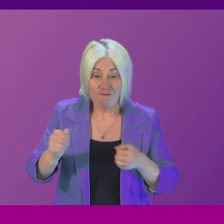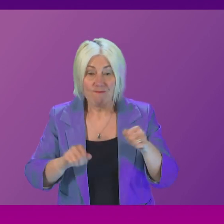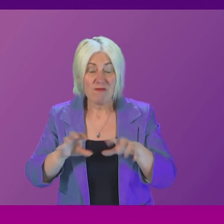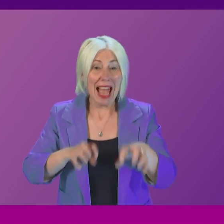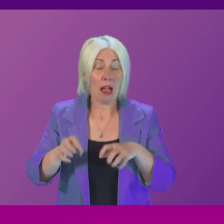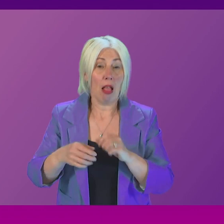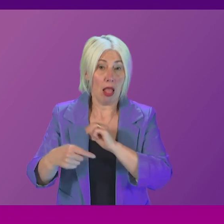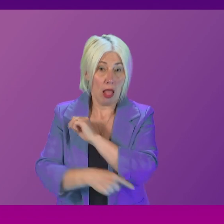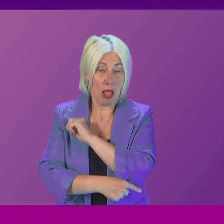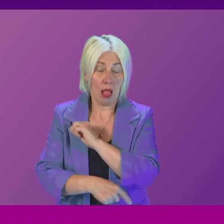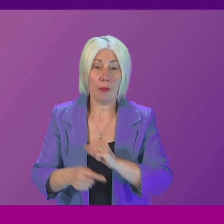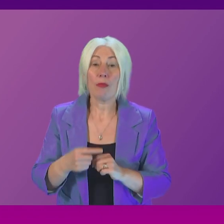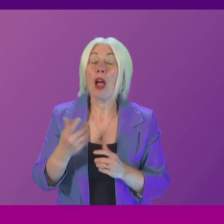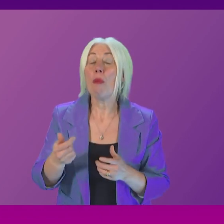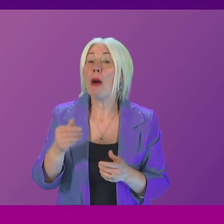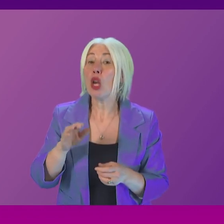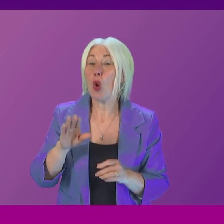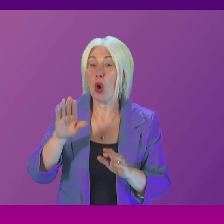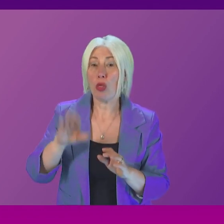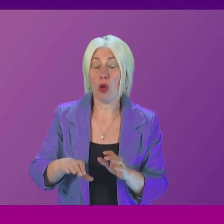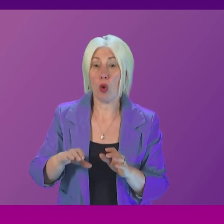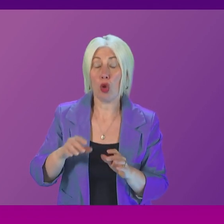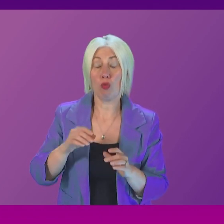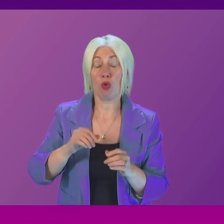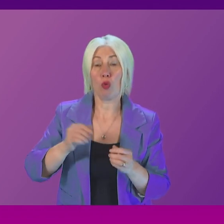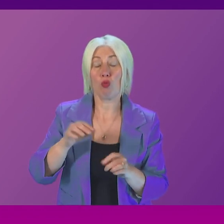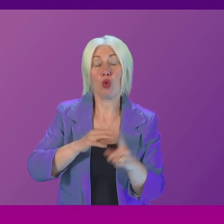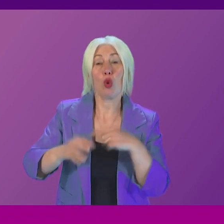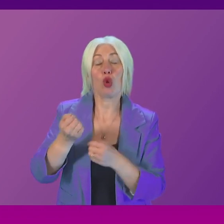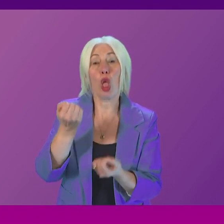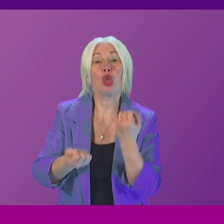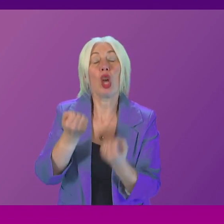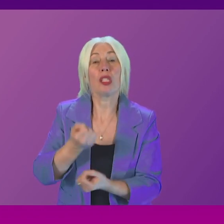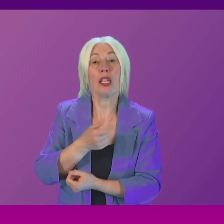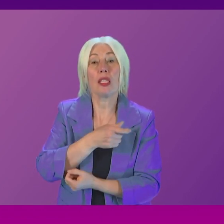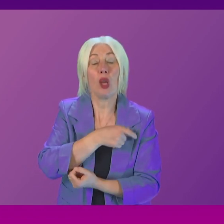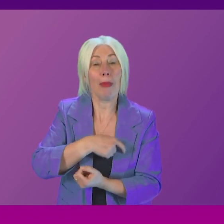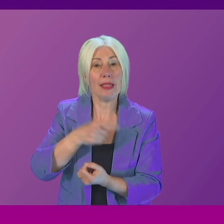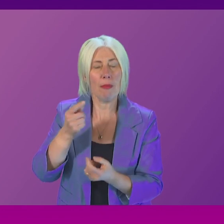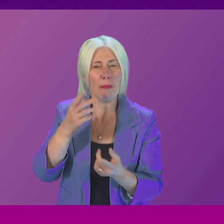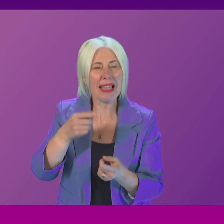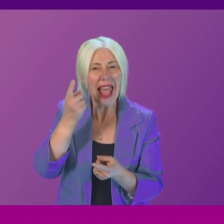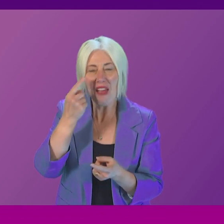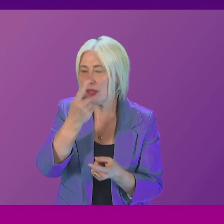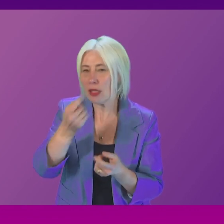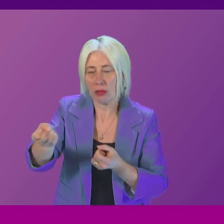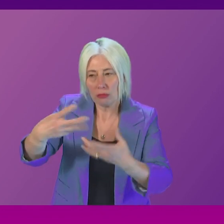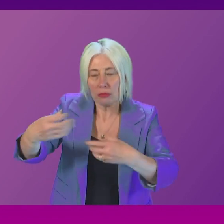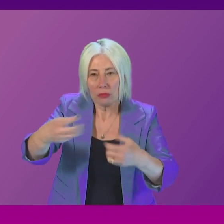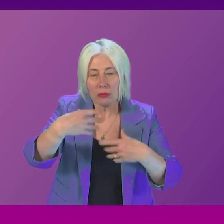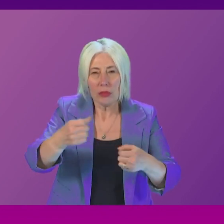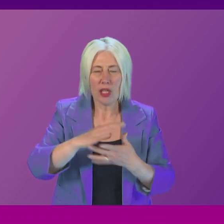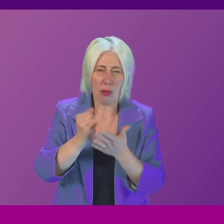throughout the debt and low-income inquiry, the Social Justice Committee heard a lot of evidence about some of the